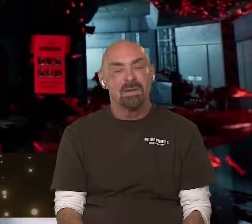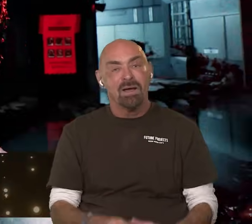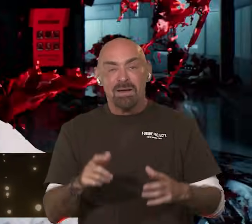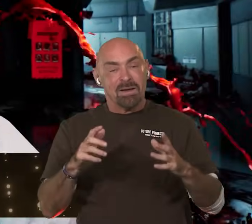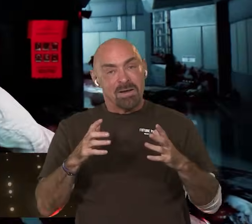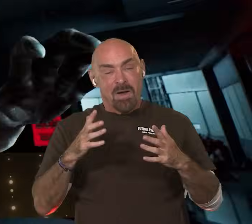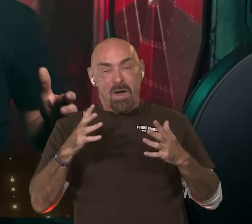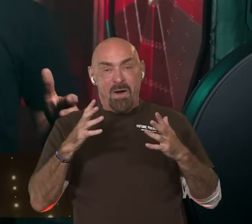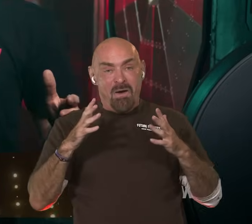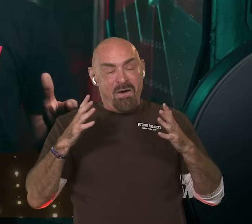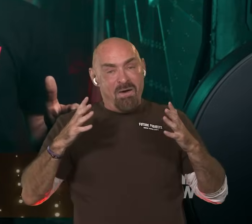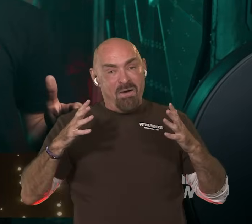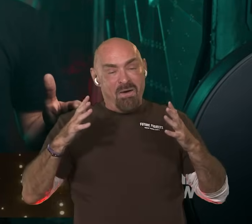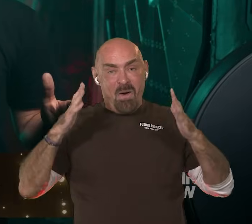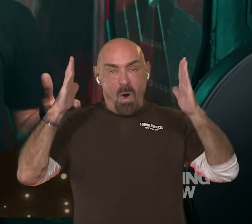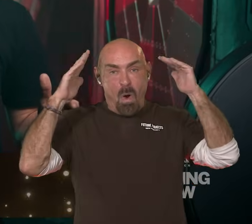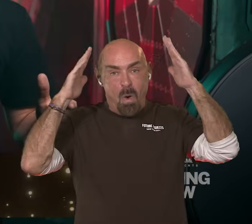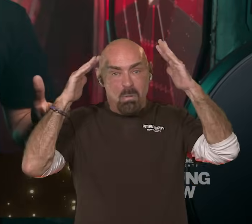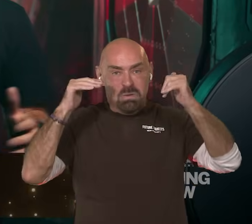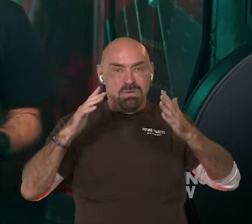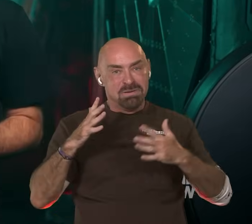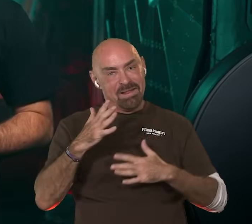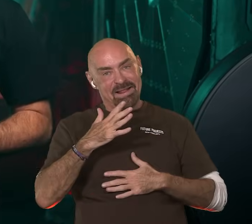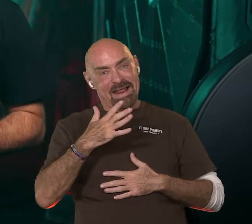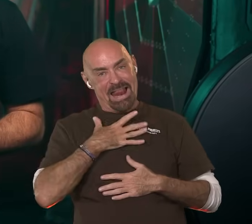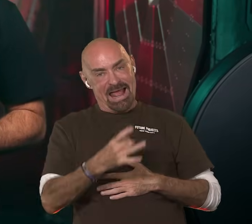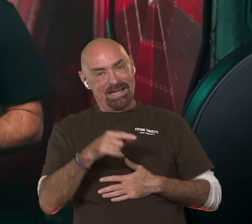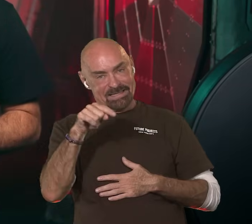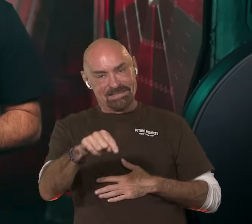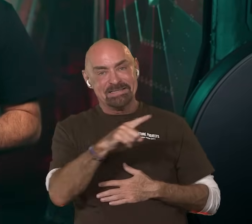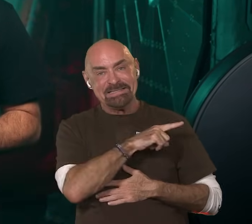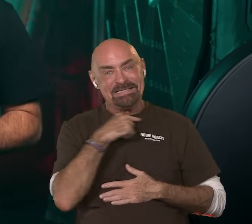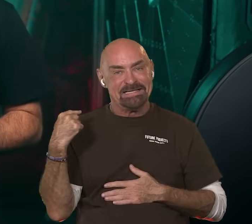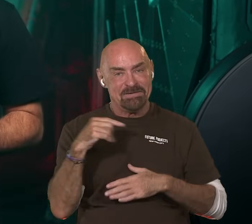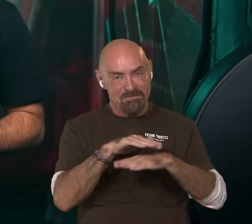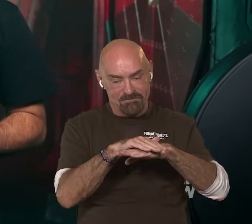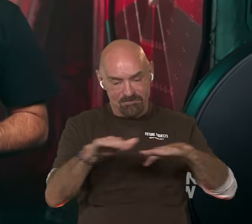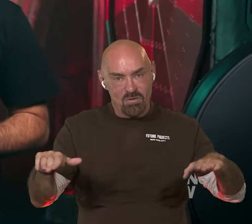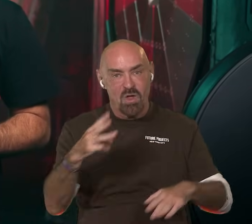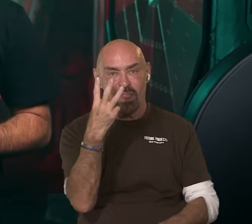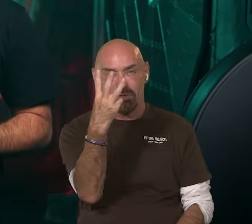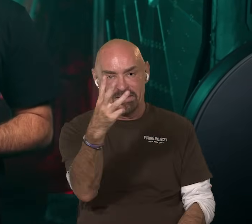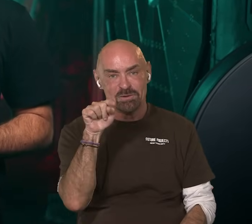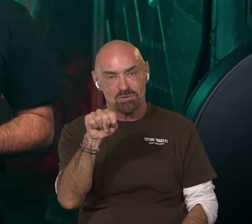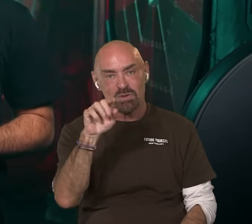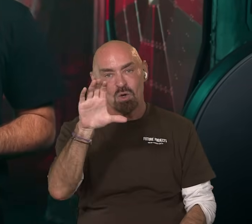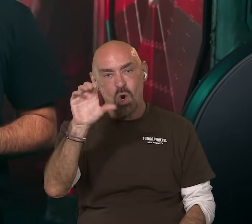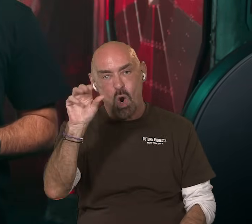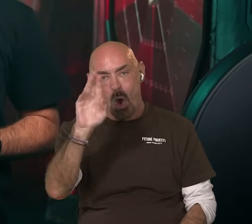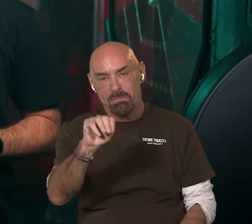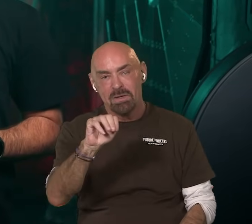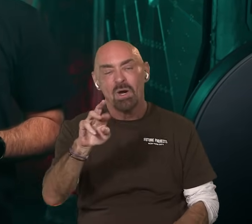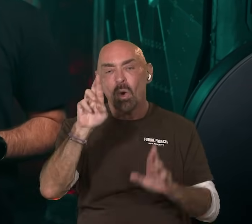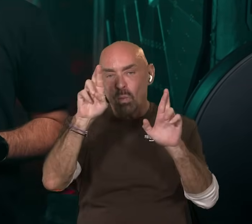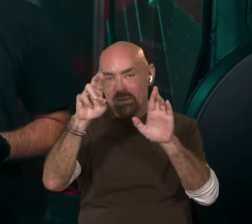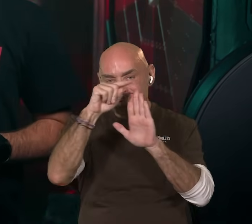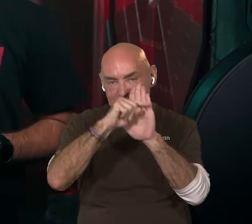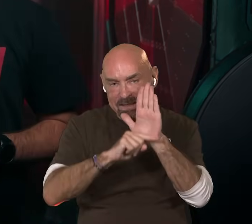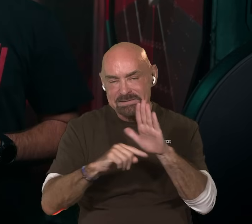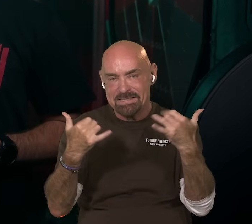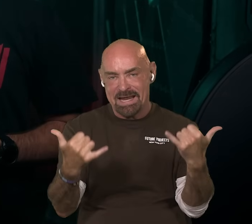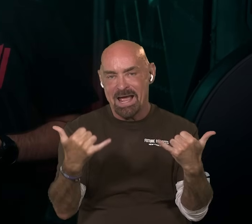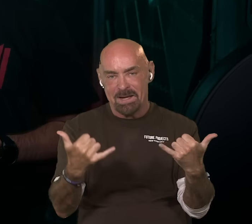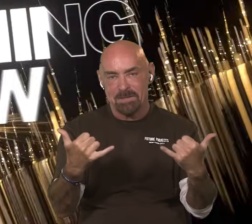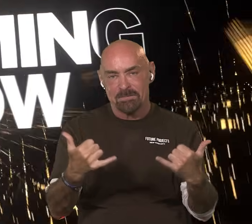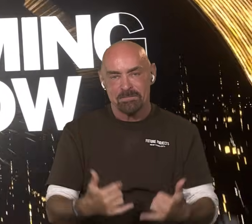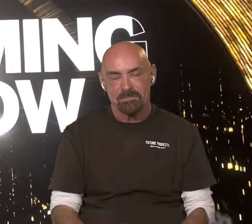We hope you enjoyed that exclusive look at Killing Floor 3. For more information, visit killingfloor3.com and wishlist now.